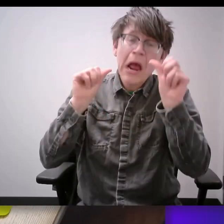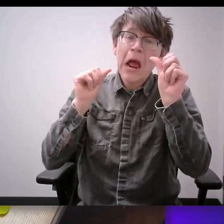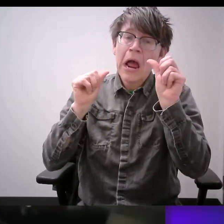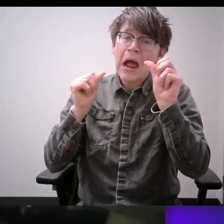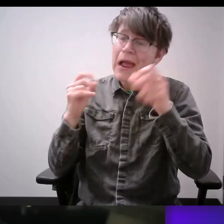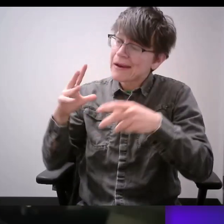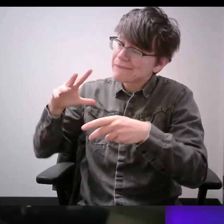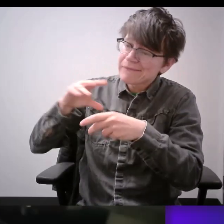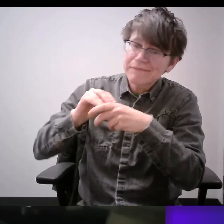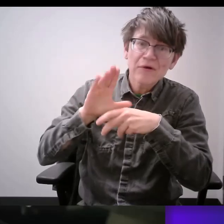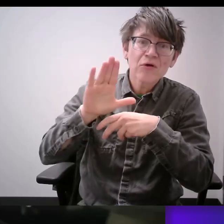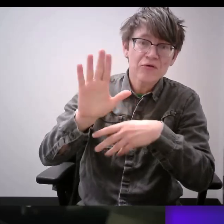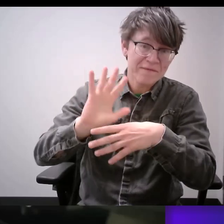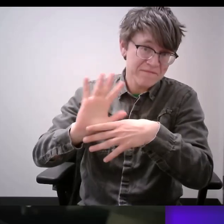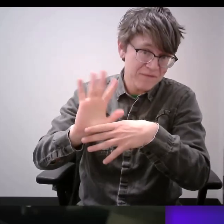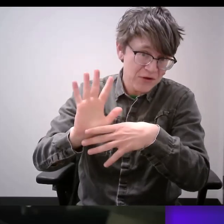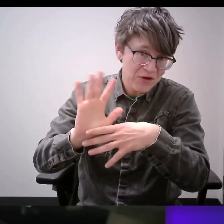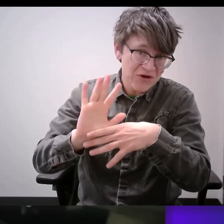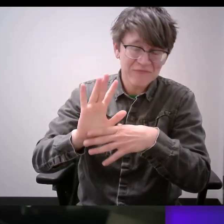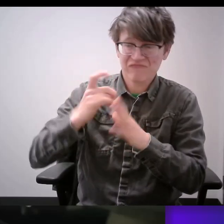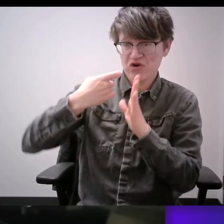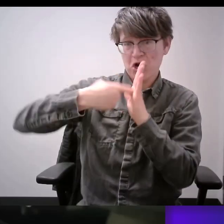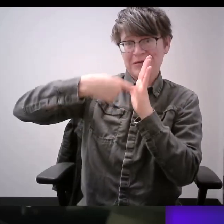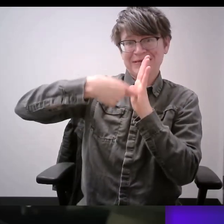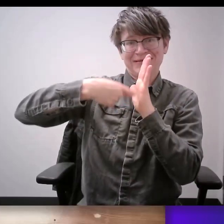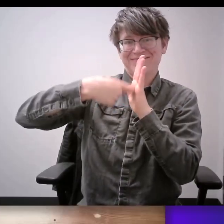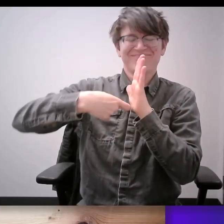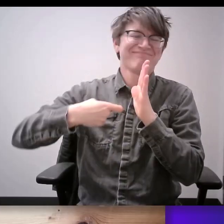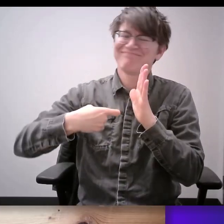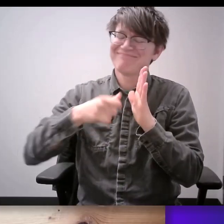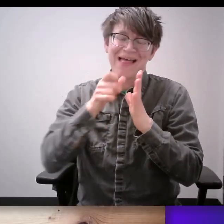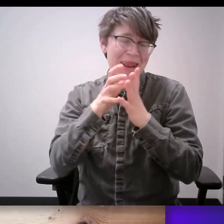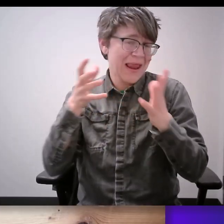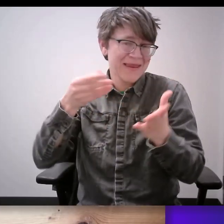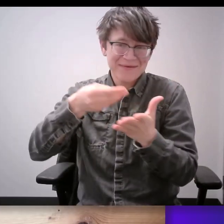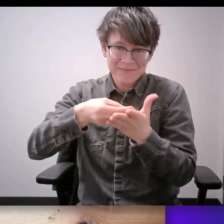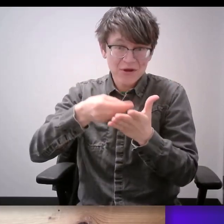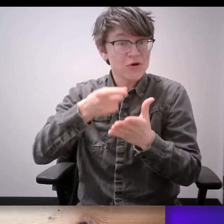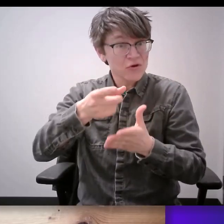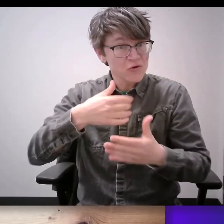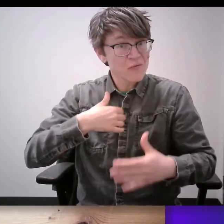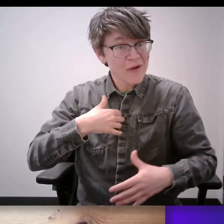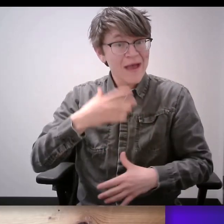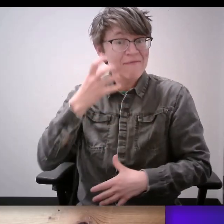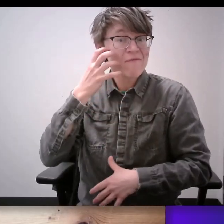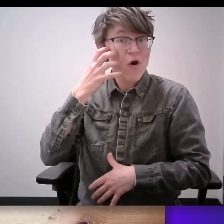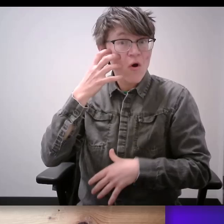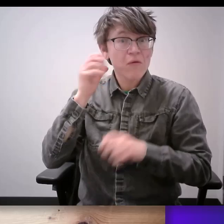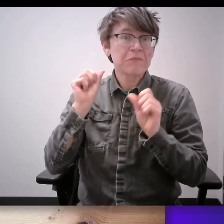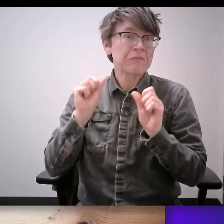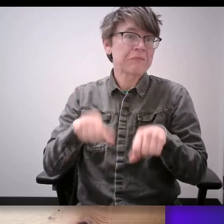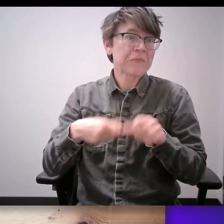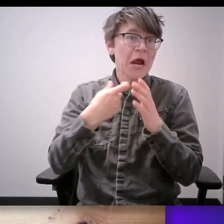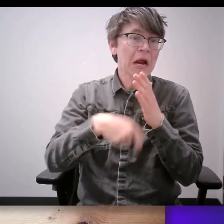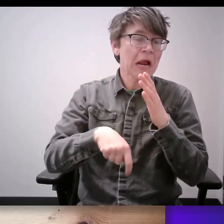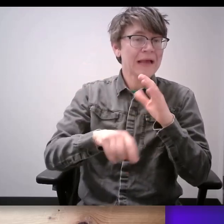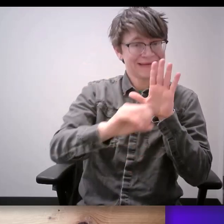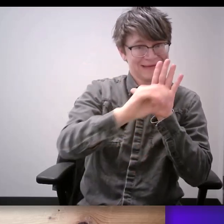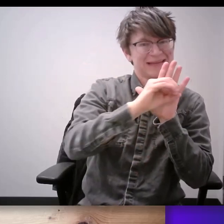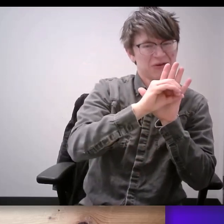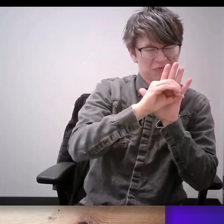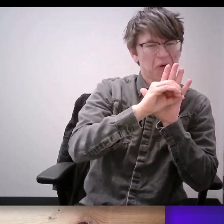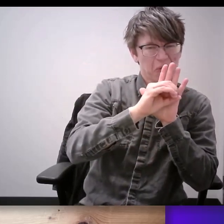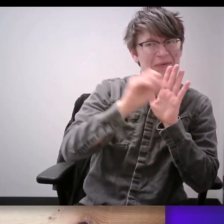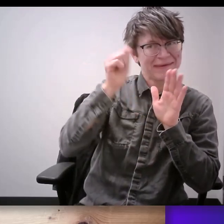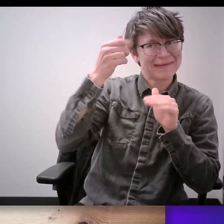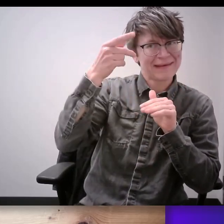into your videos. Now as far as cost goes, it's nominal. If you have a smartphone, it's going to cost you from $0, because the app is